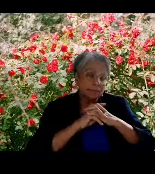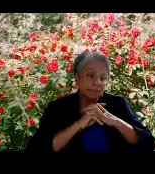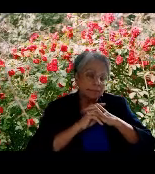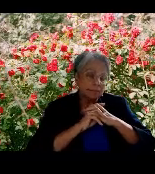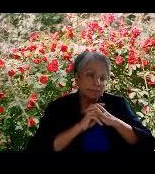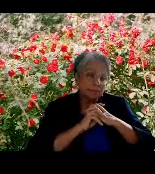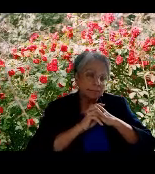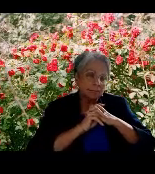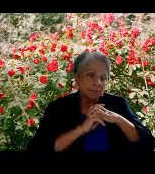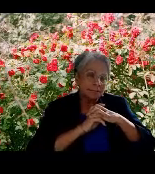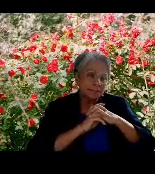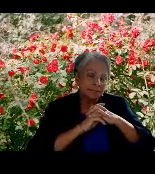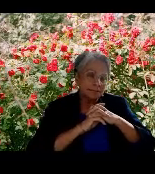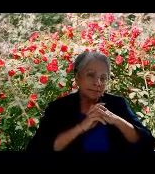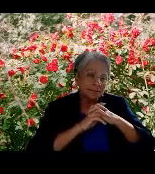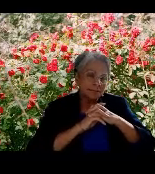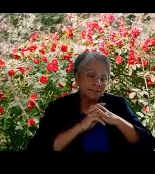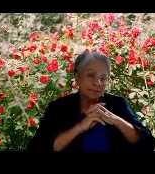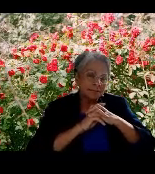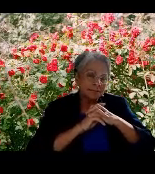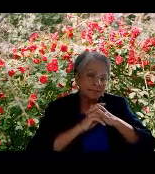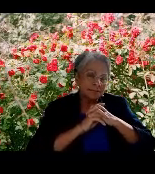and services on particular projects there.